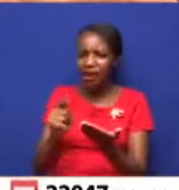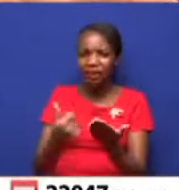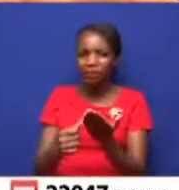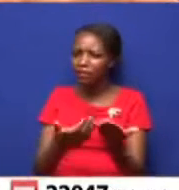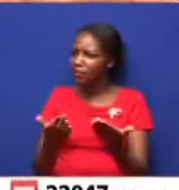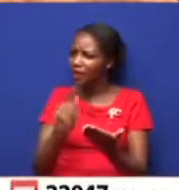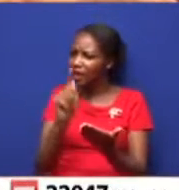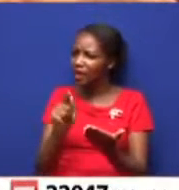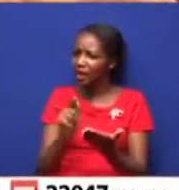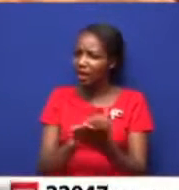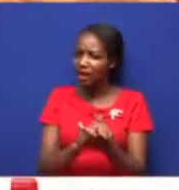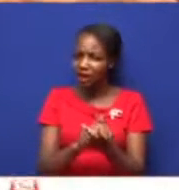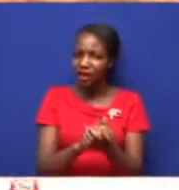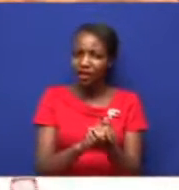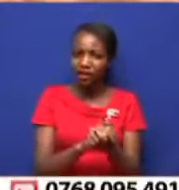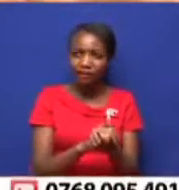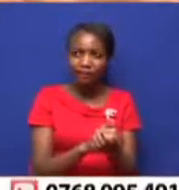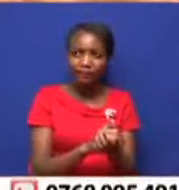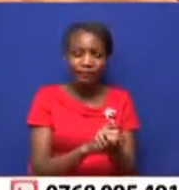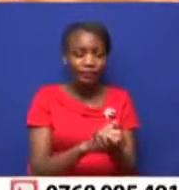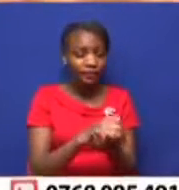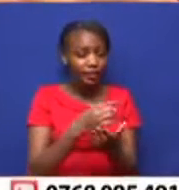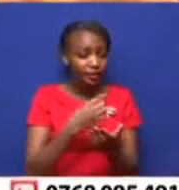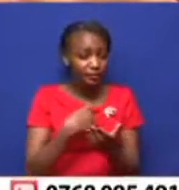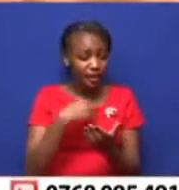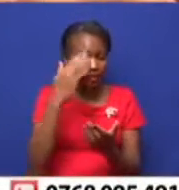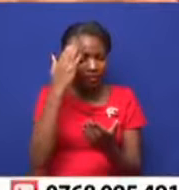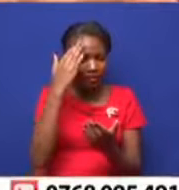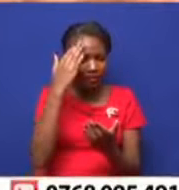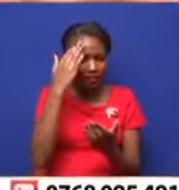problem lie? I think the problem is